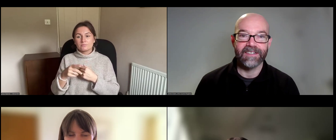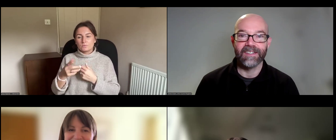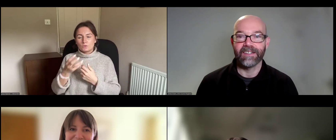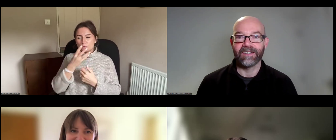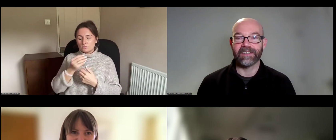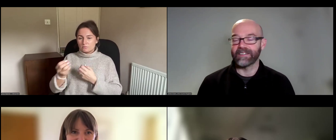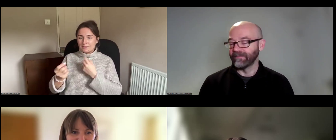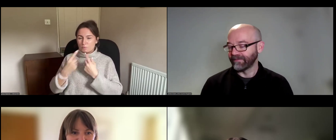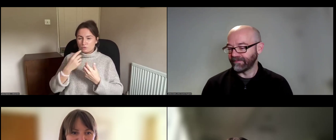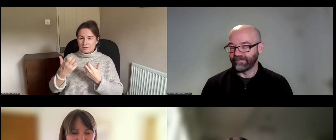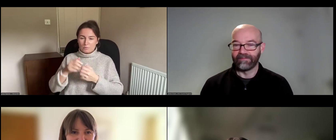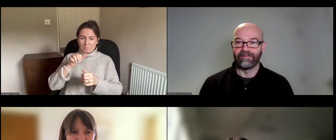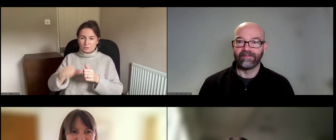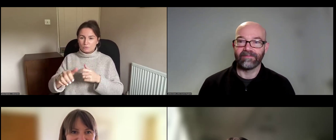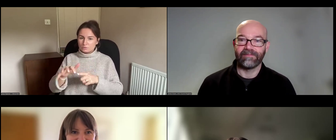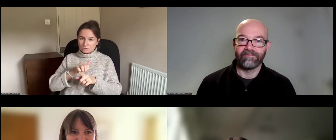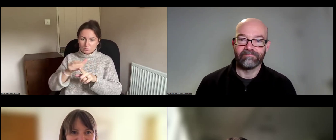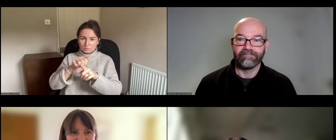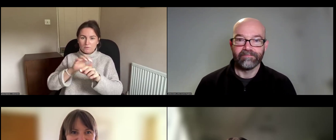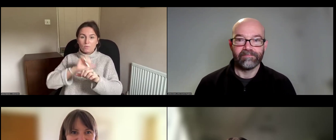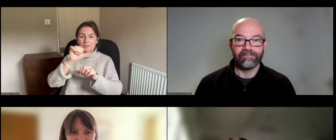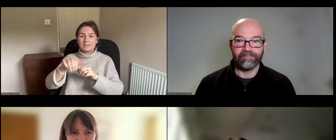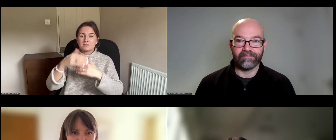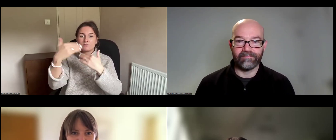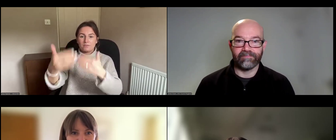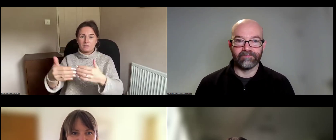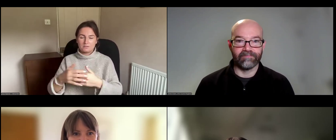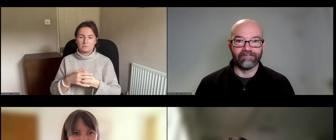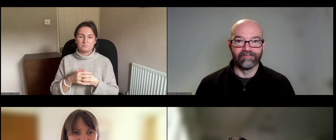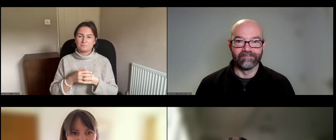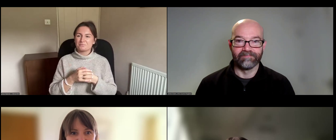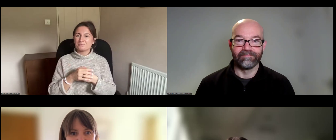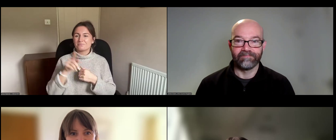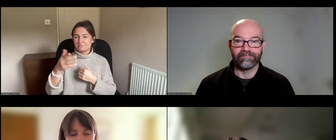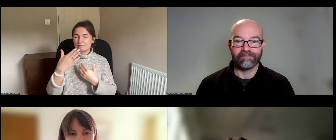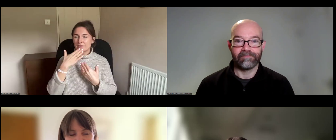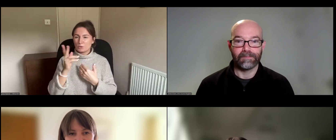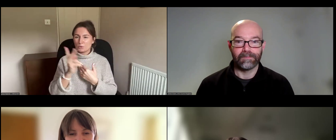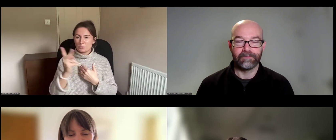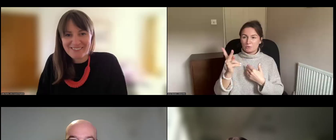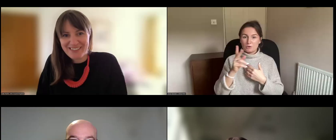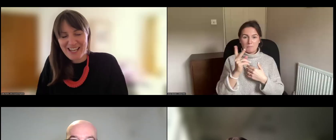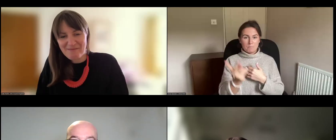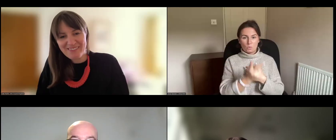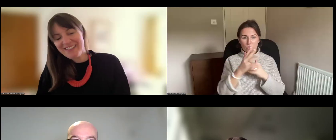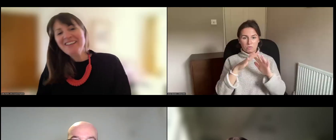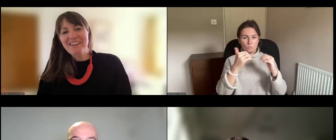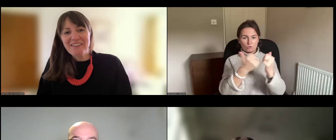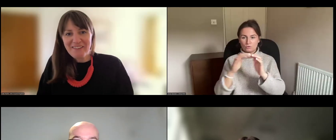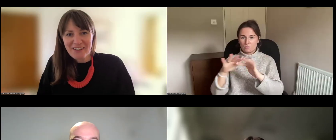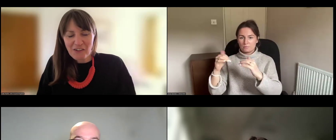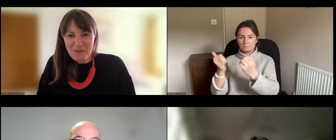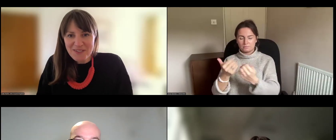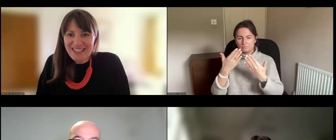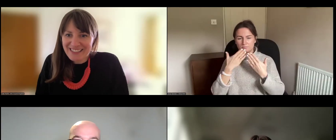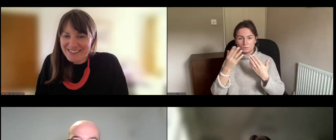phase. Thanks. Brilliant. Thank you very much. And thanks for both groups as well,